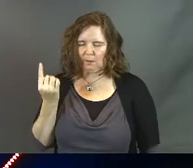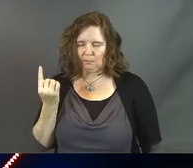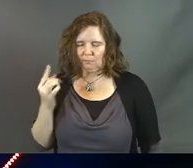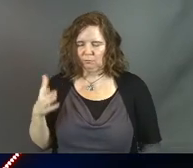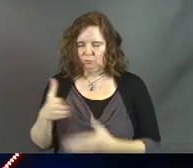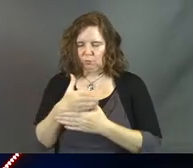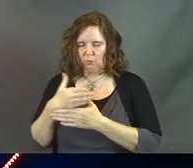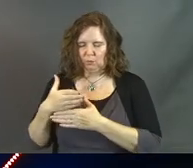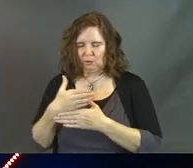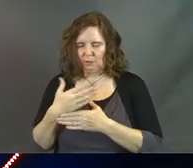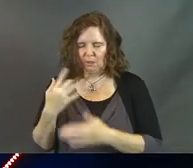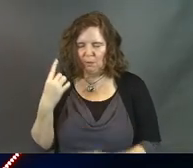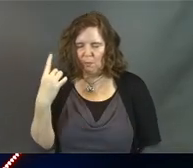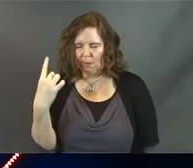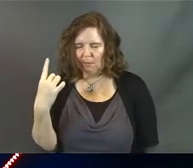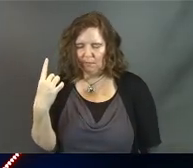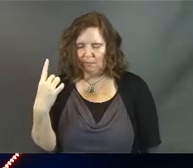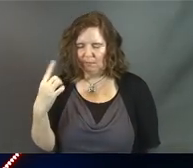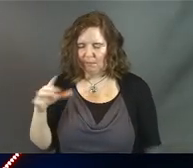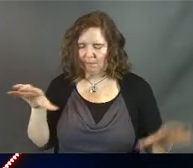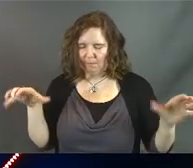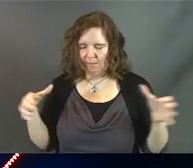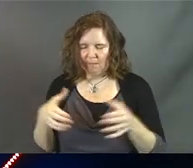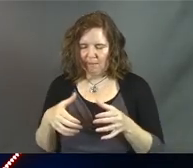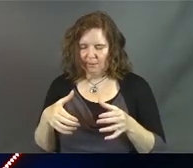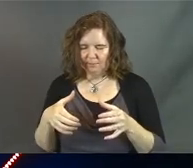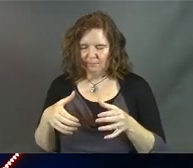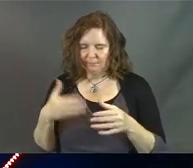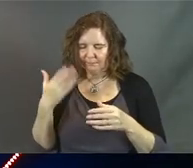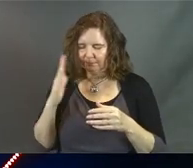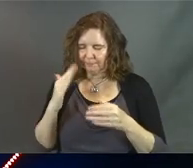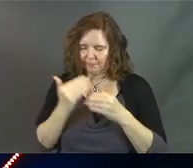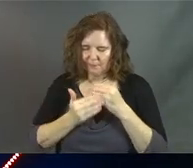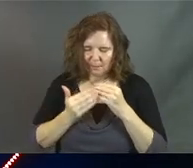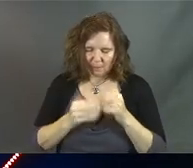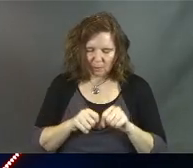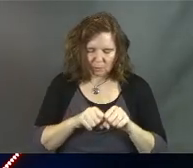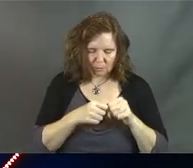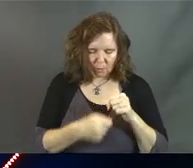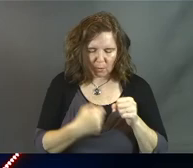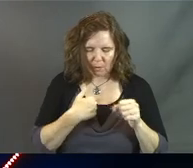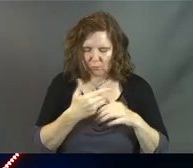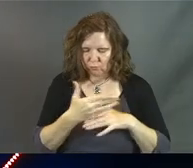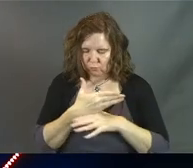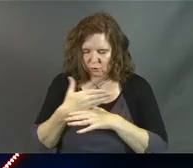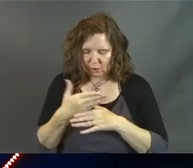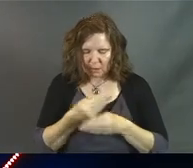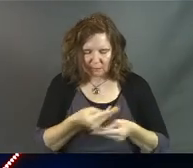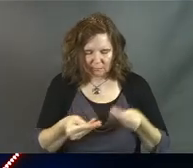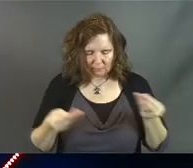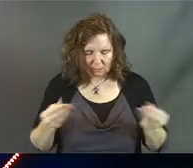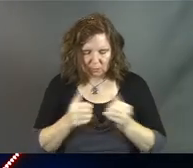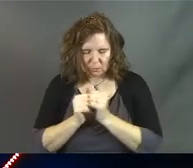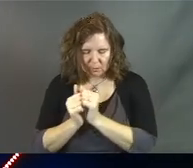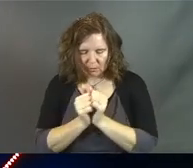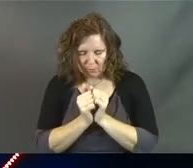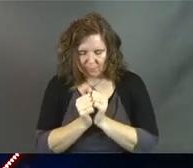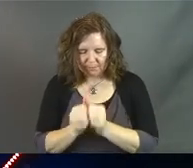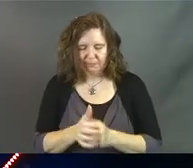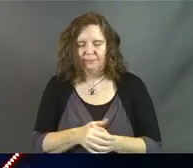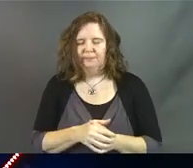We share one body. God, the bread was broken and we share that together.